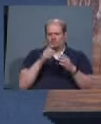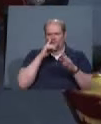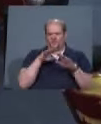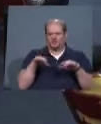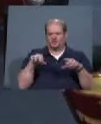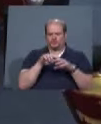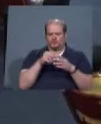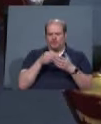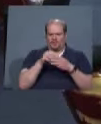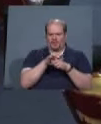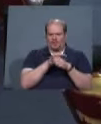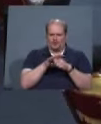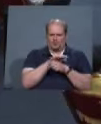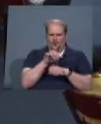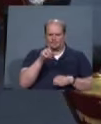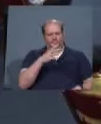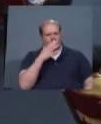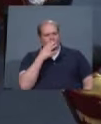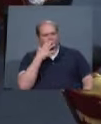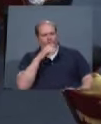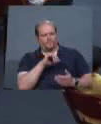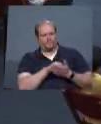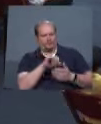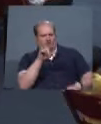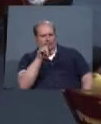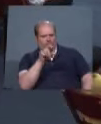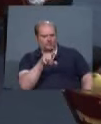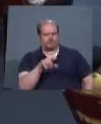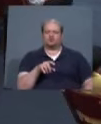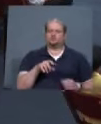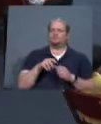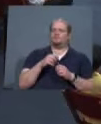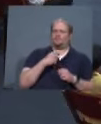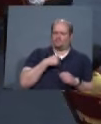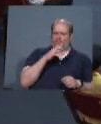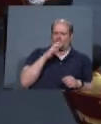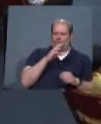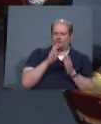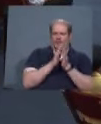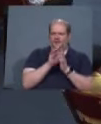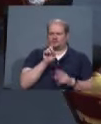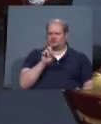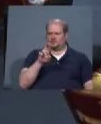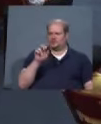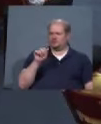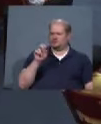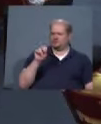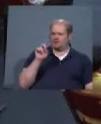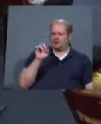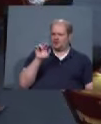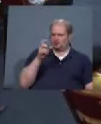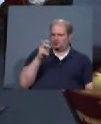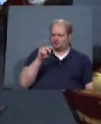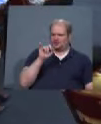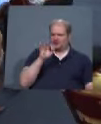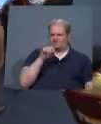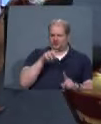neighborhood. Well, thank you for that question, and I will ask Dr. Anderson if she